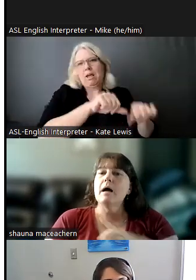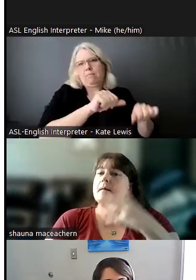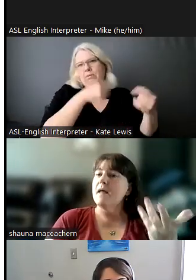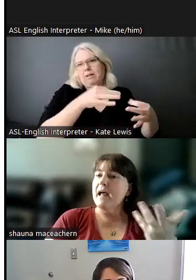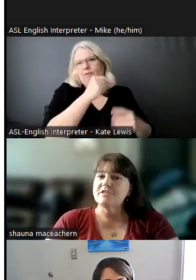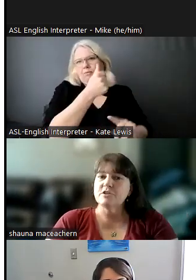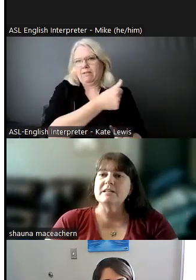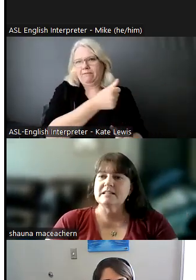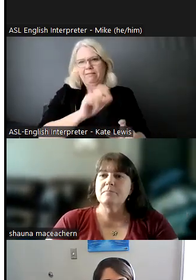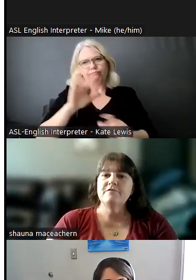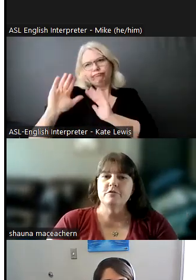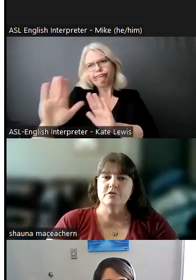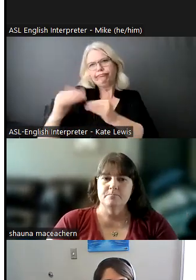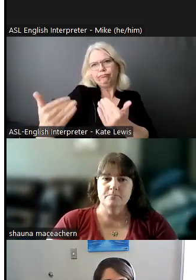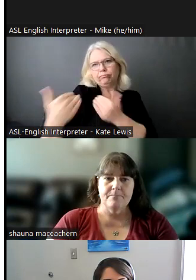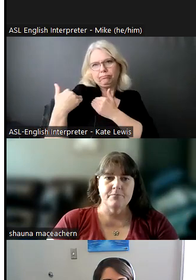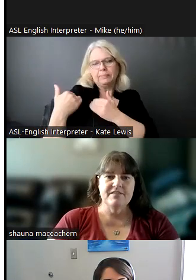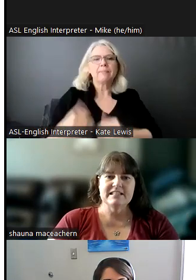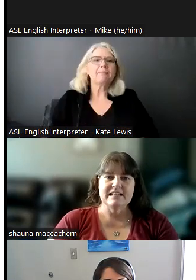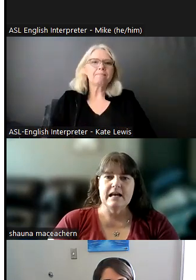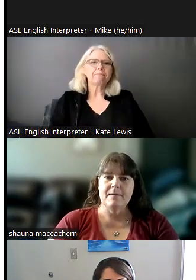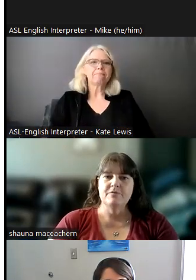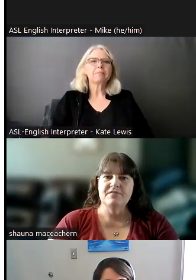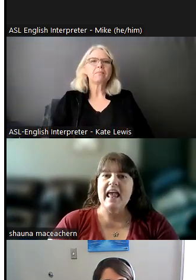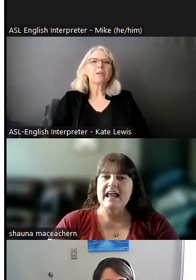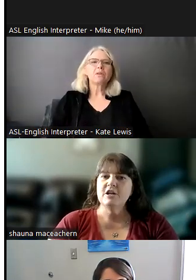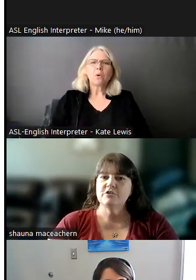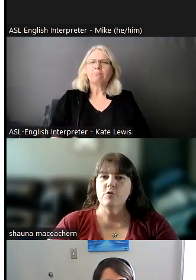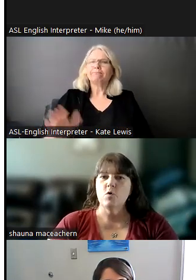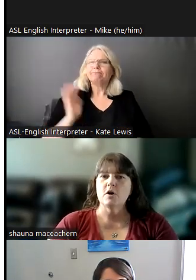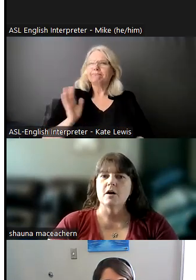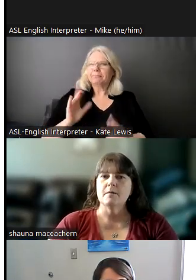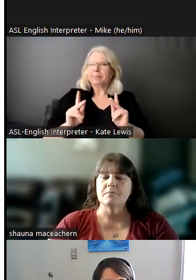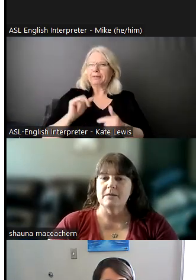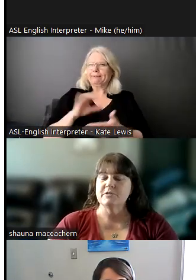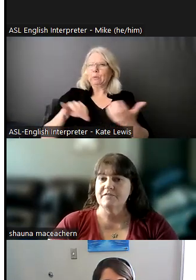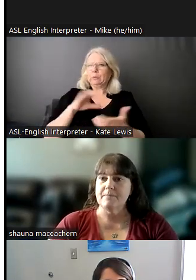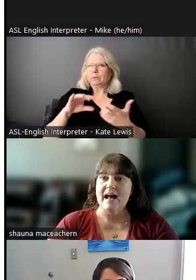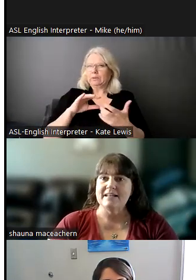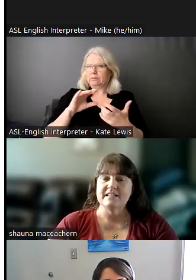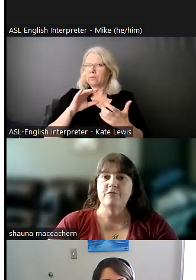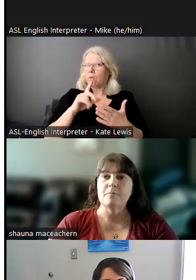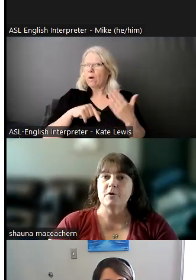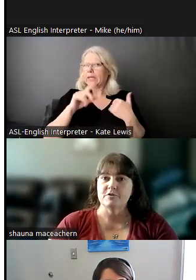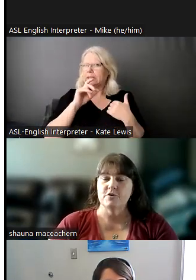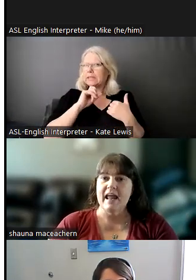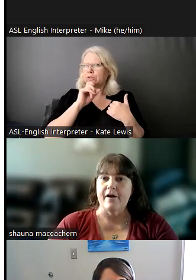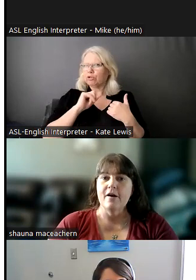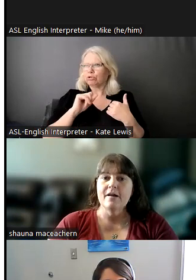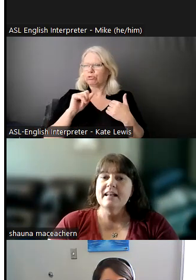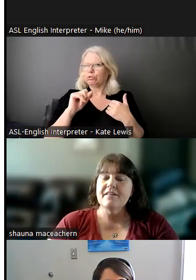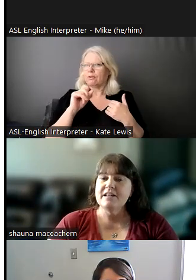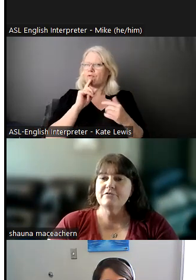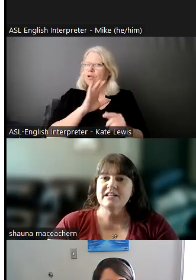So I guess there was some confusion previously about the age for presumption of capacity for personal